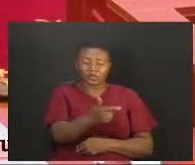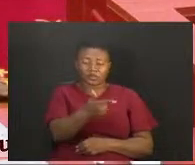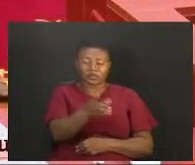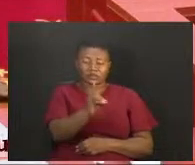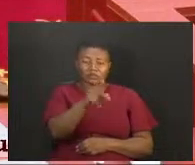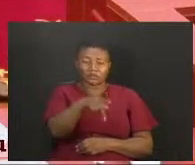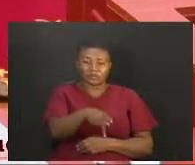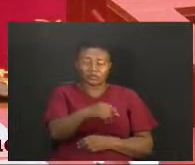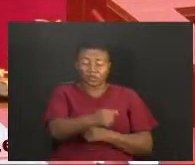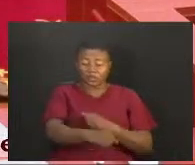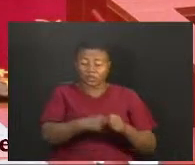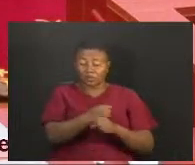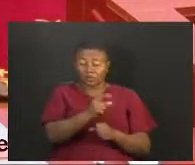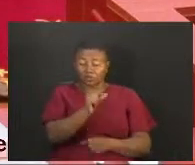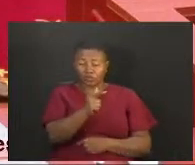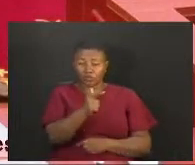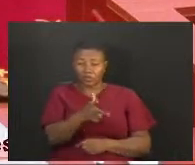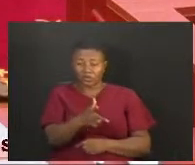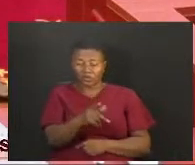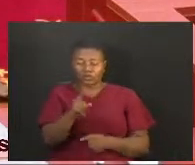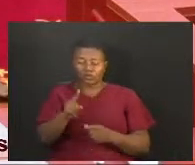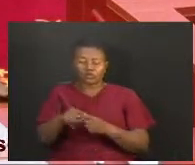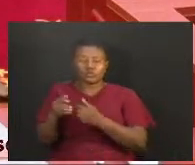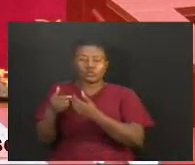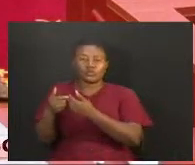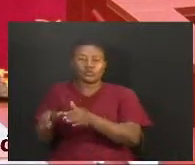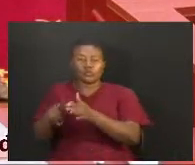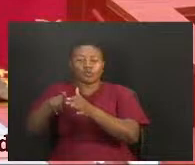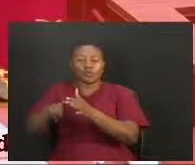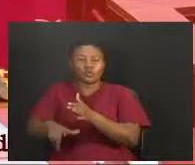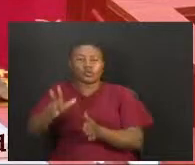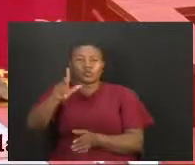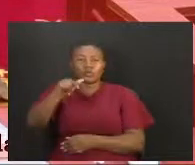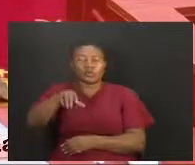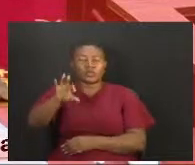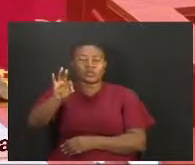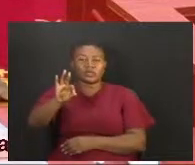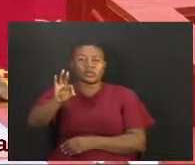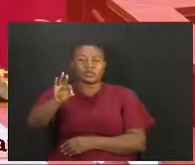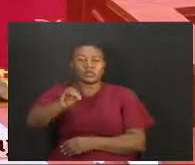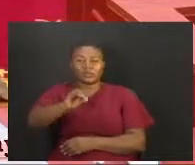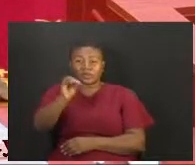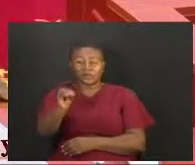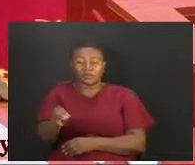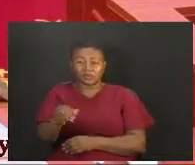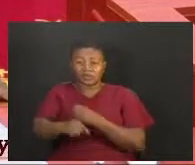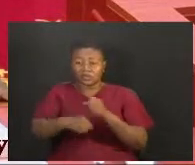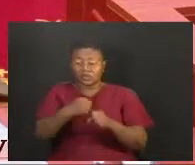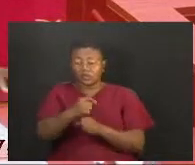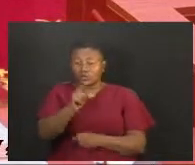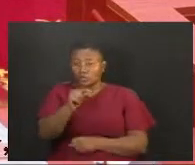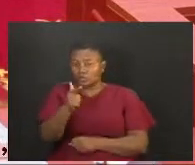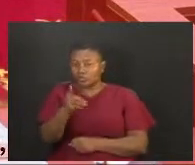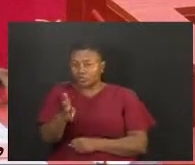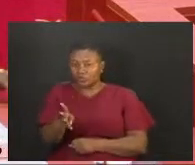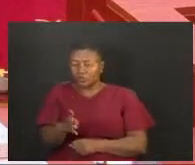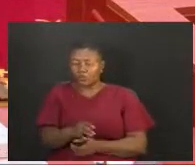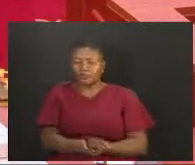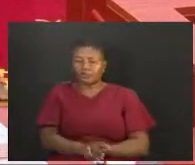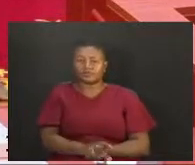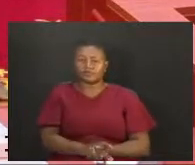year 2023 to a deficit of 3.9% in the year 2024. Mr.